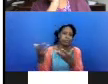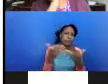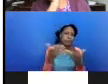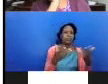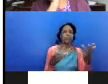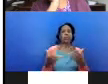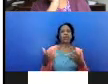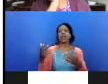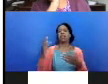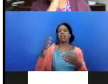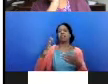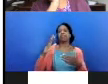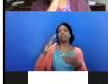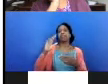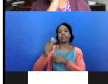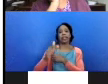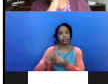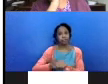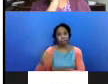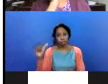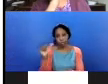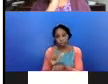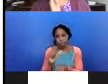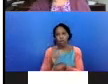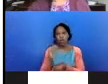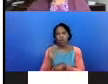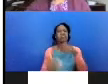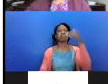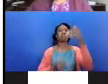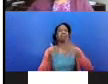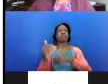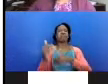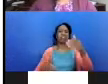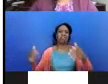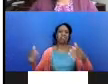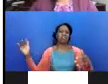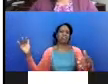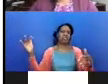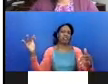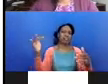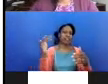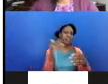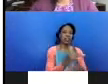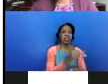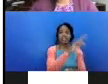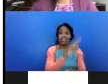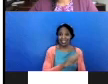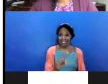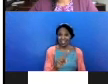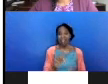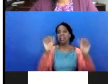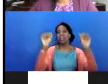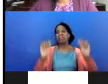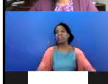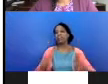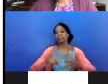to maybe have some kind of restorative conversation, even though we didn't think that far ahead. But the point